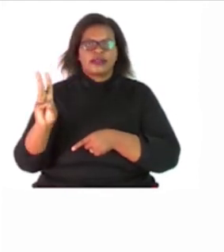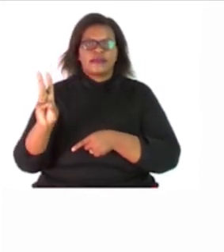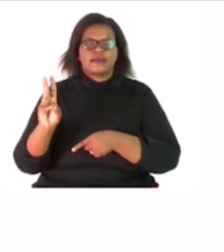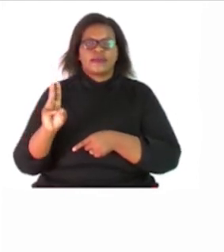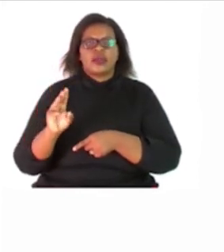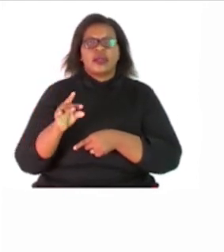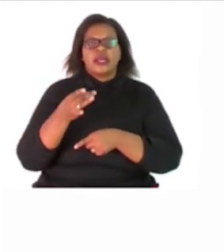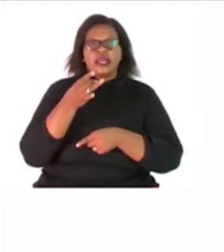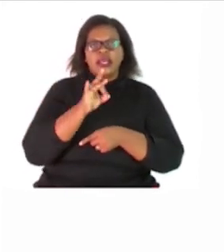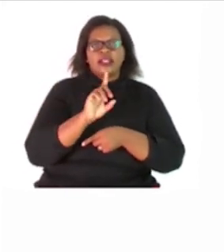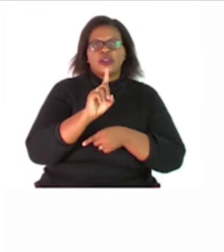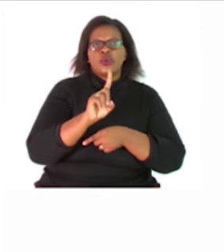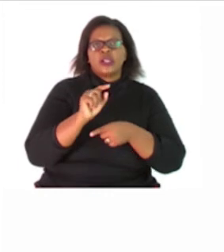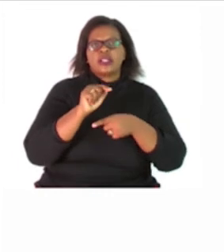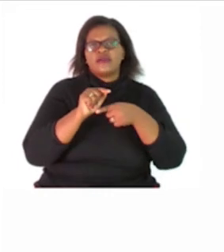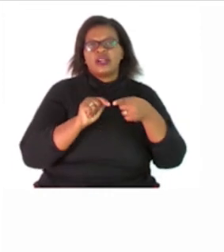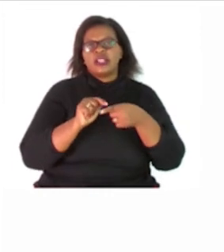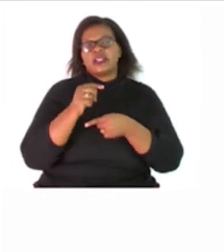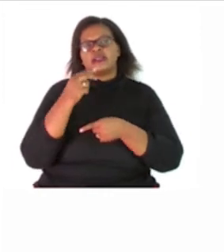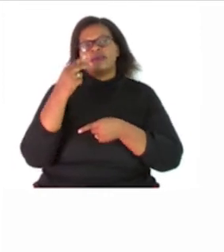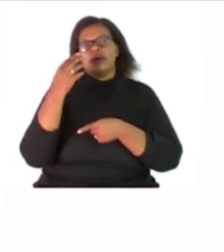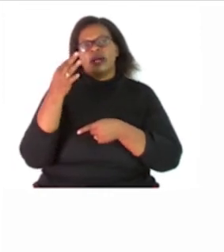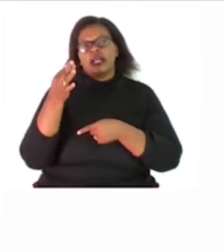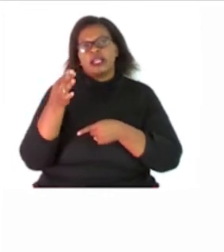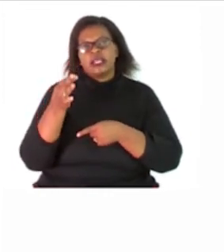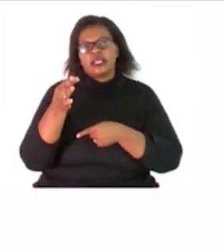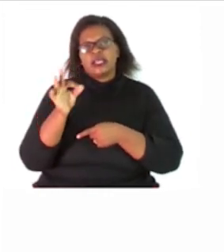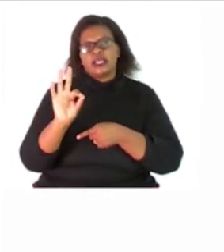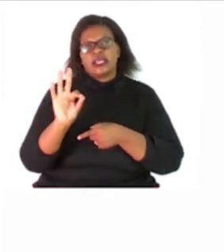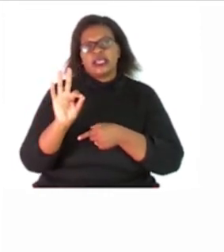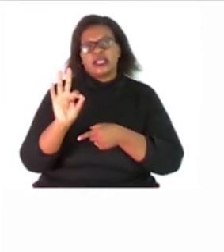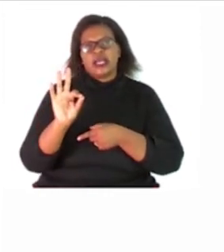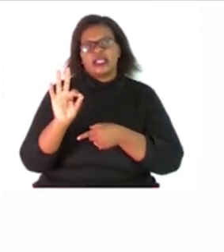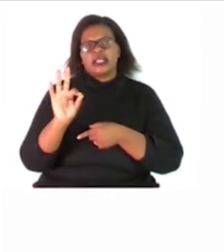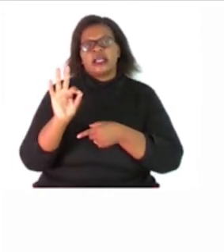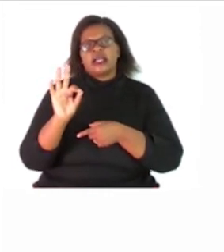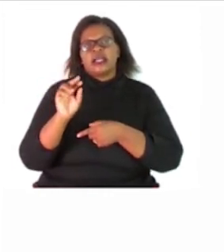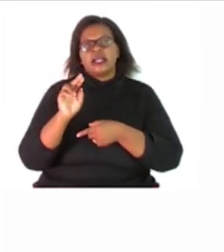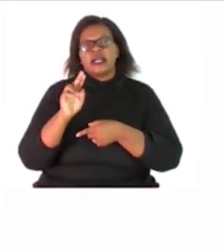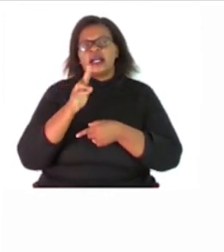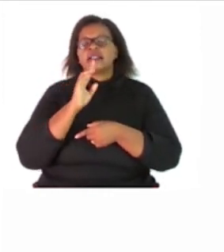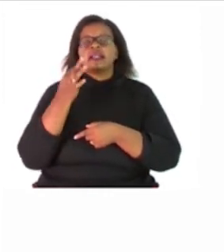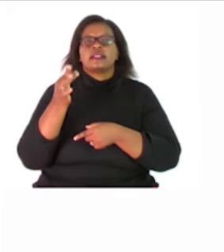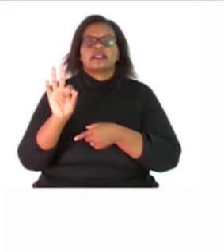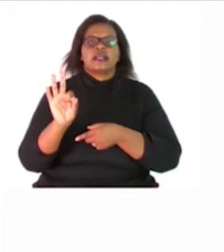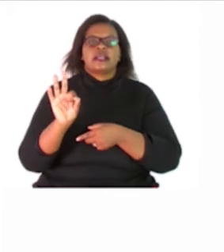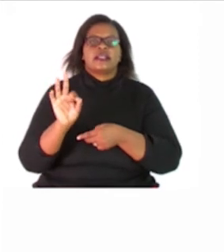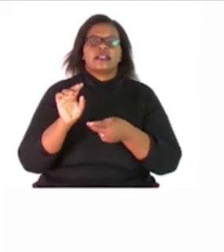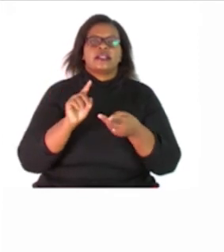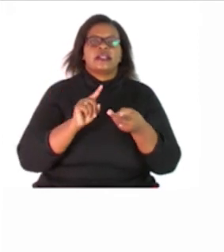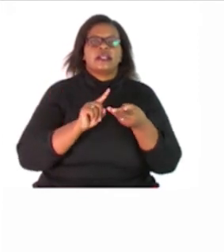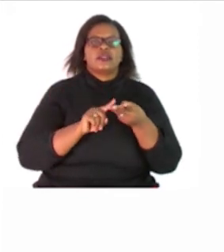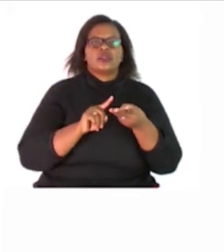6. Number 2. We have 81 divided by 9. What is the answer?